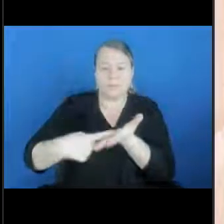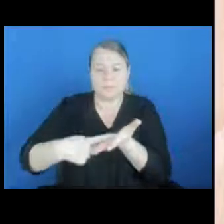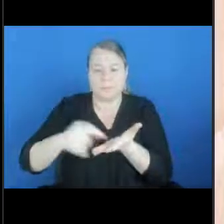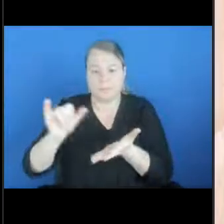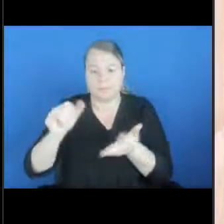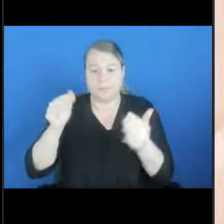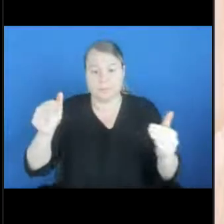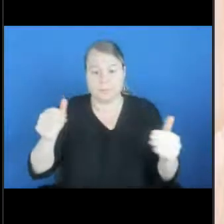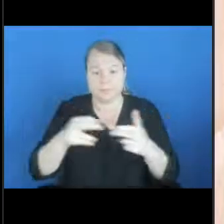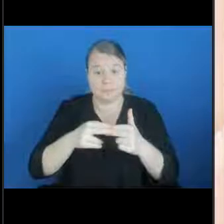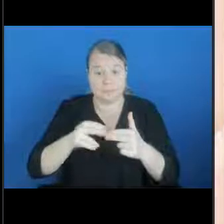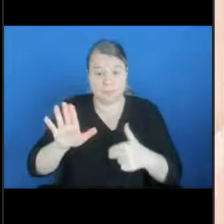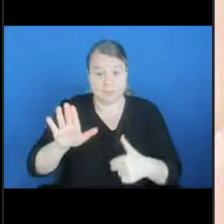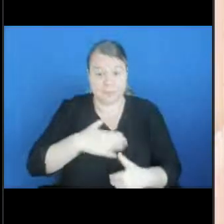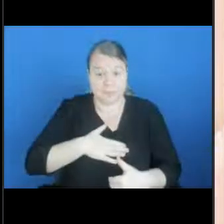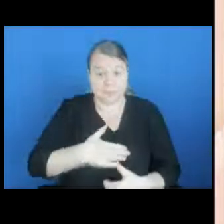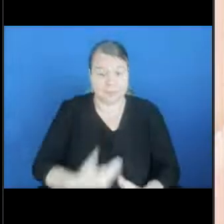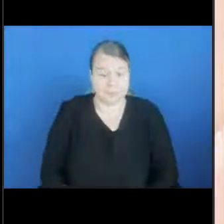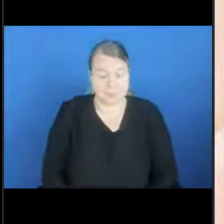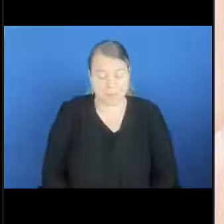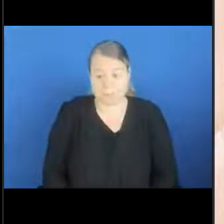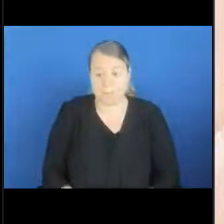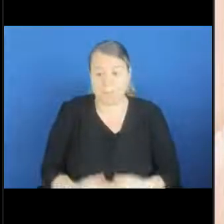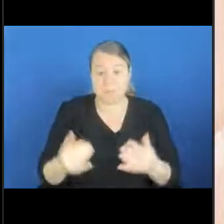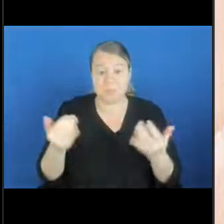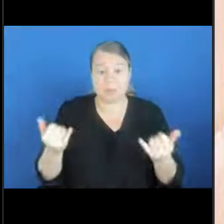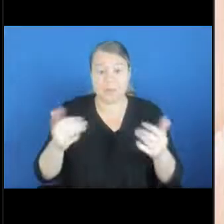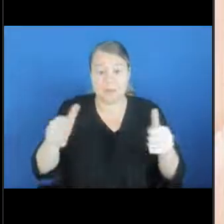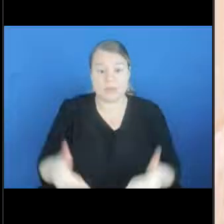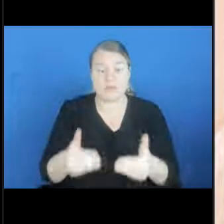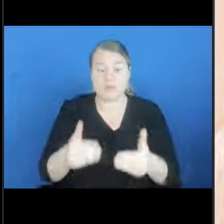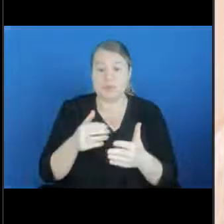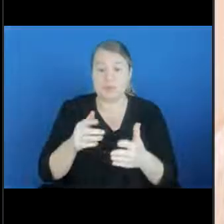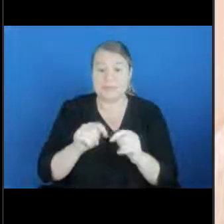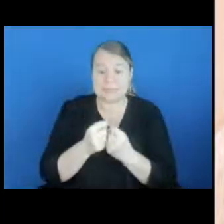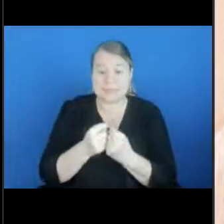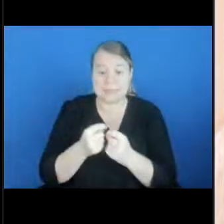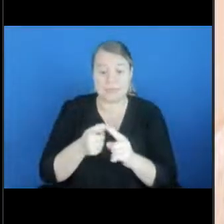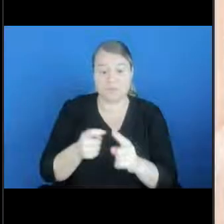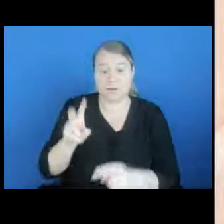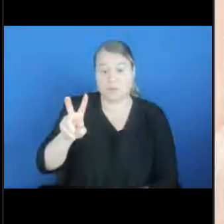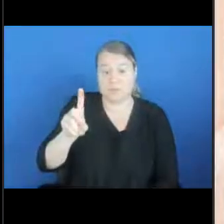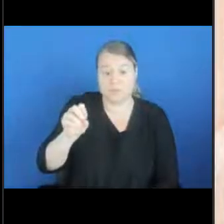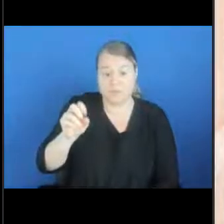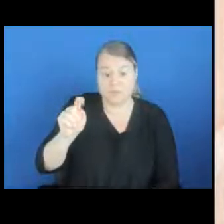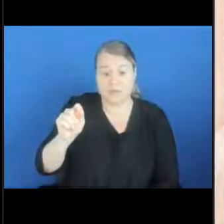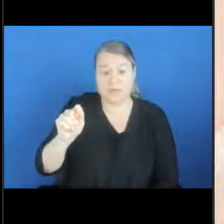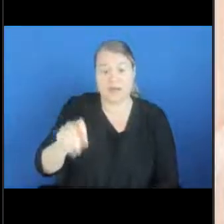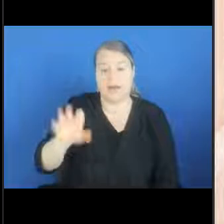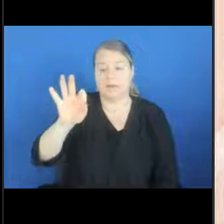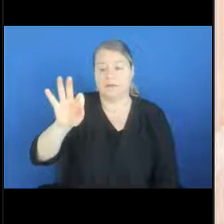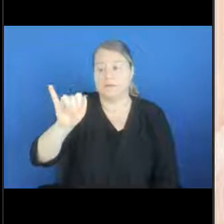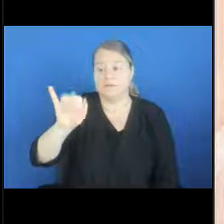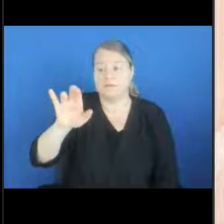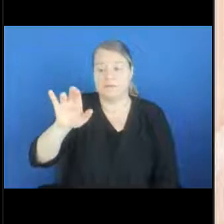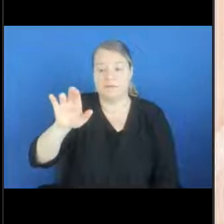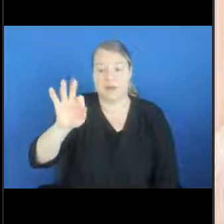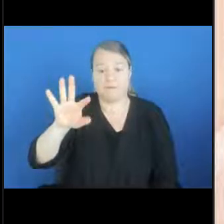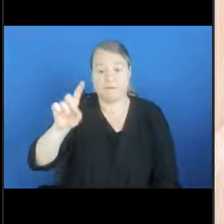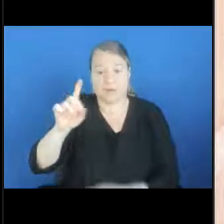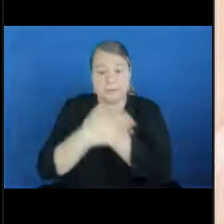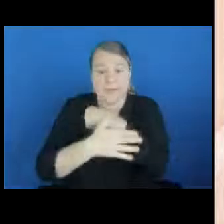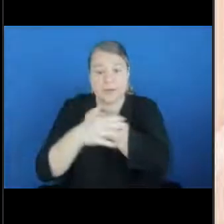All right, next I'd like to introduce the project team from VDOT Fairfax County, and WMATA, who you'll be